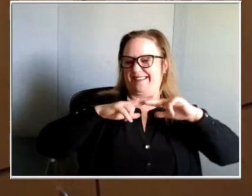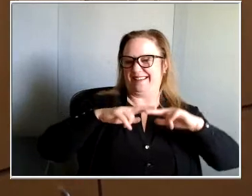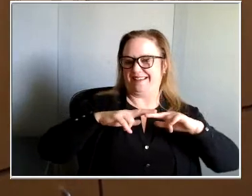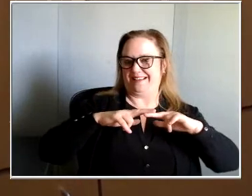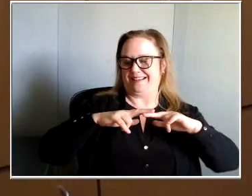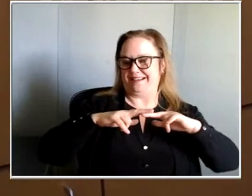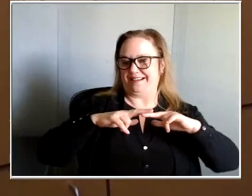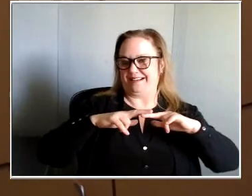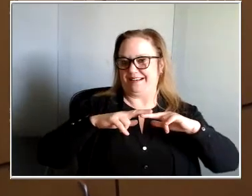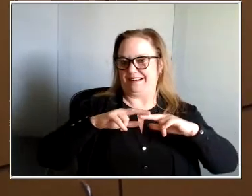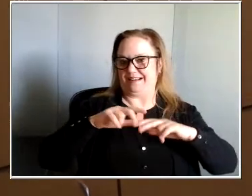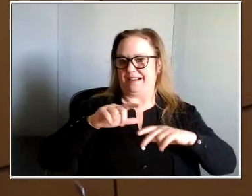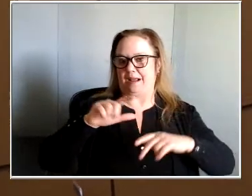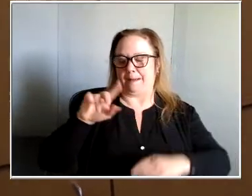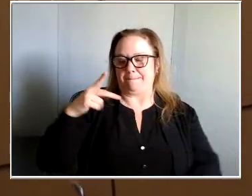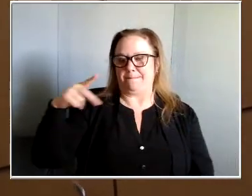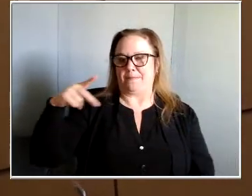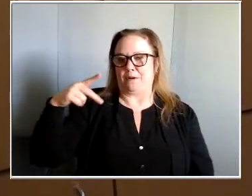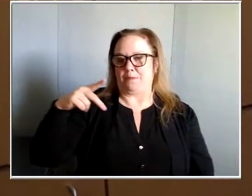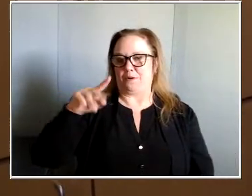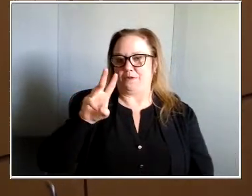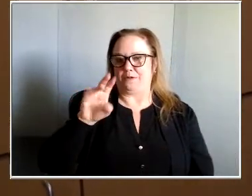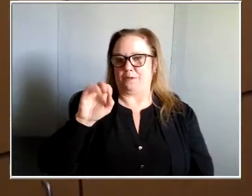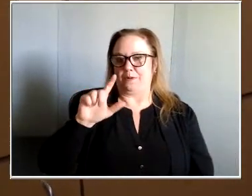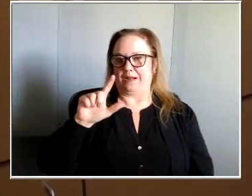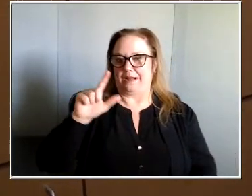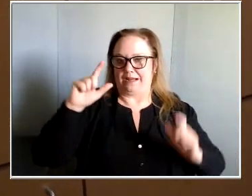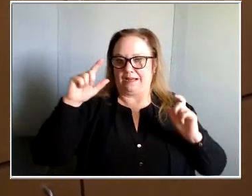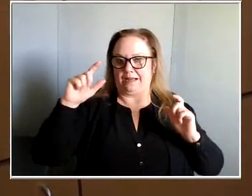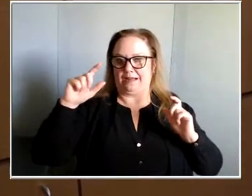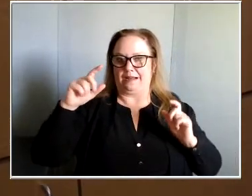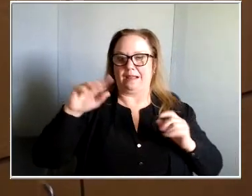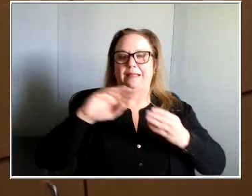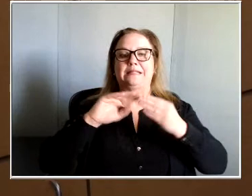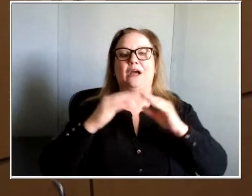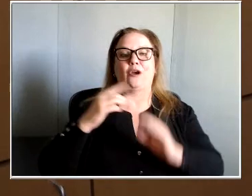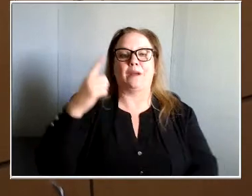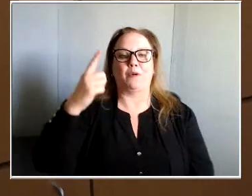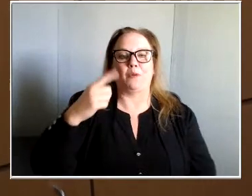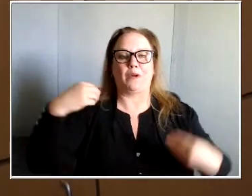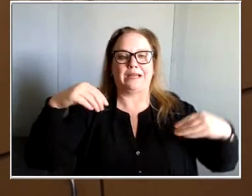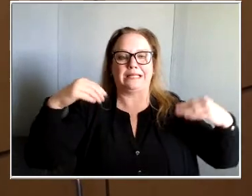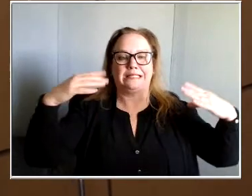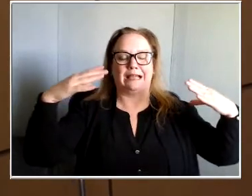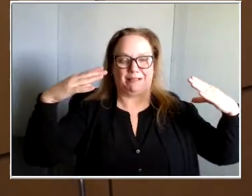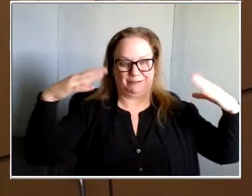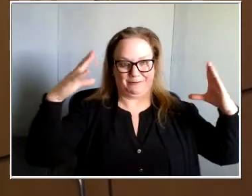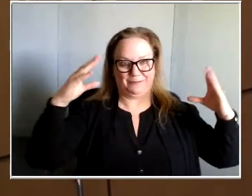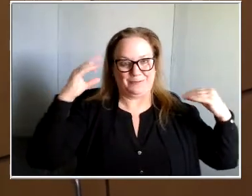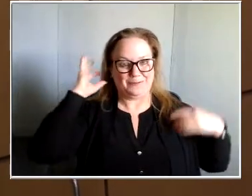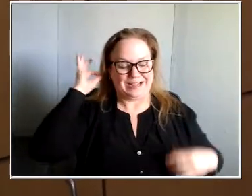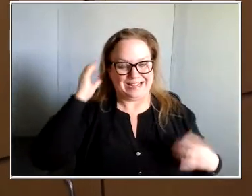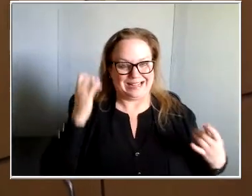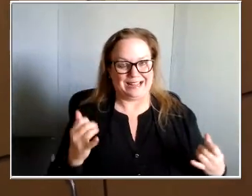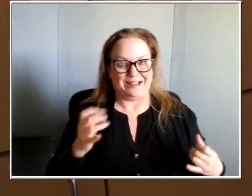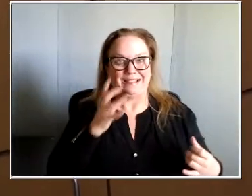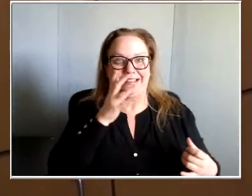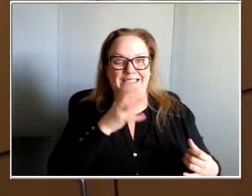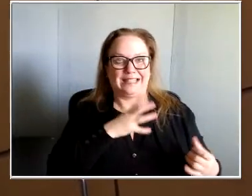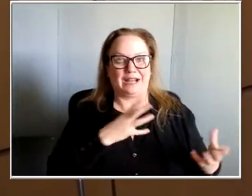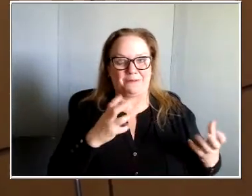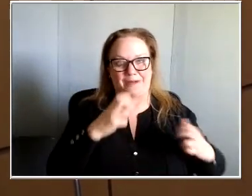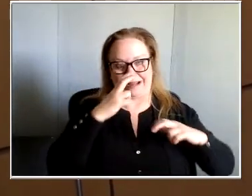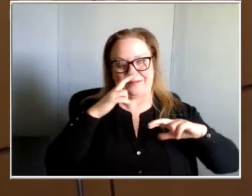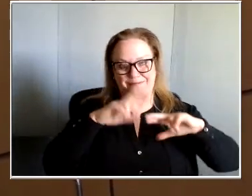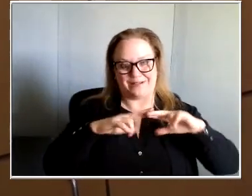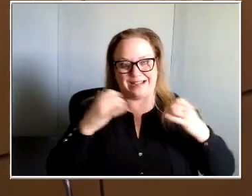a lavender wig, just for fun. That's our #1 selling wig now. So these ladies want to have some